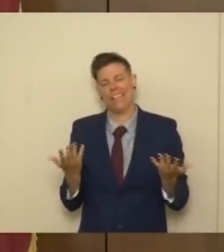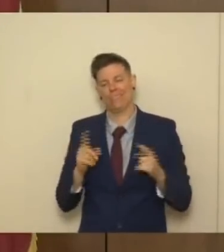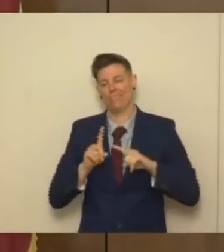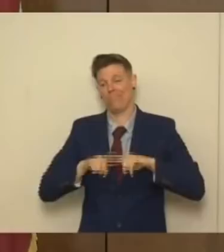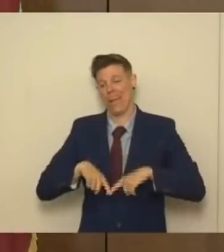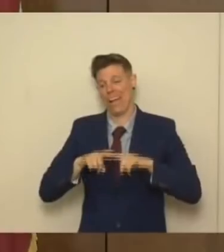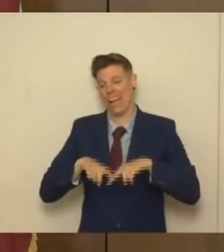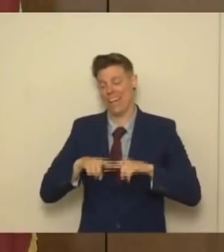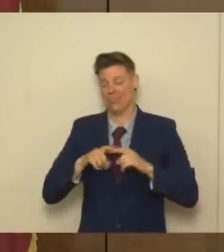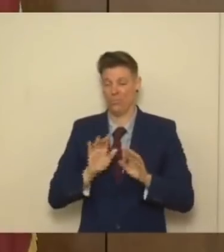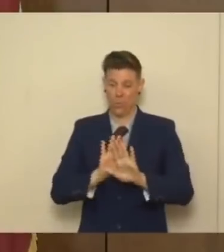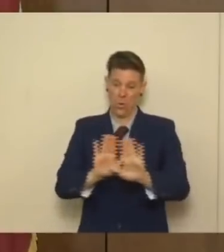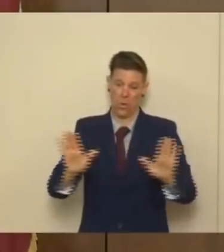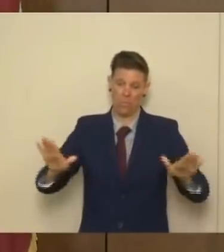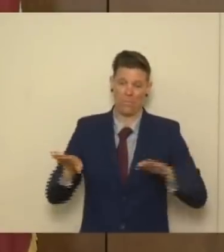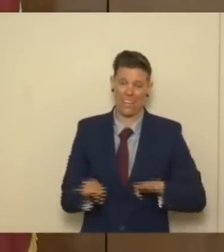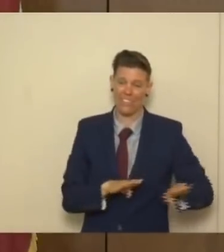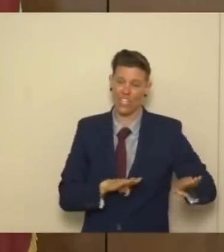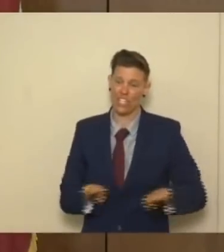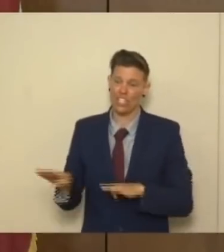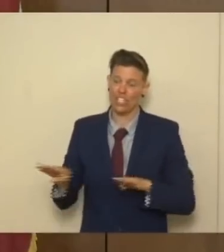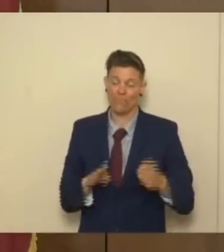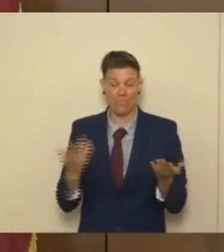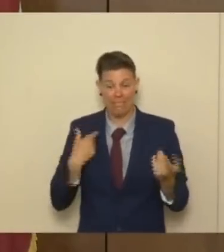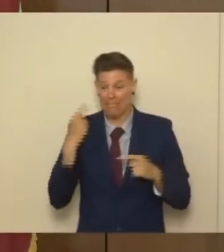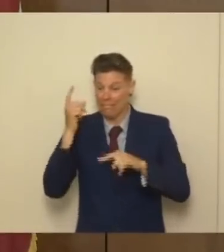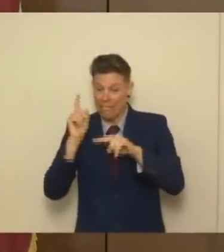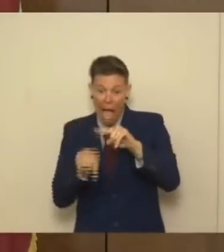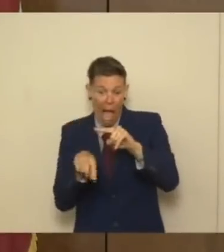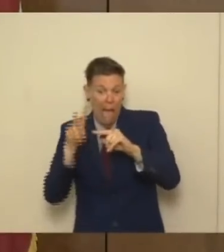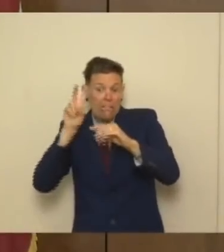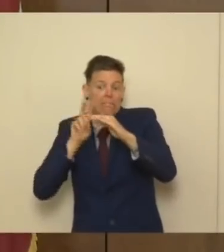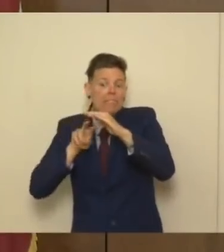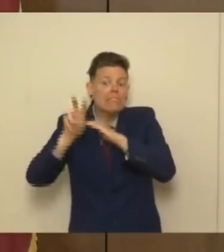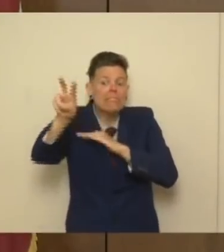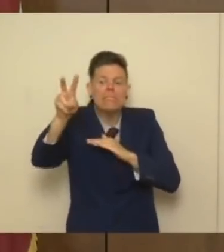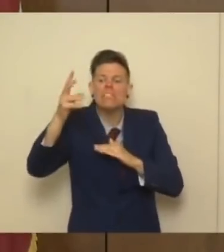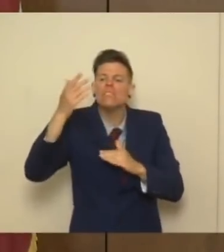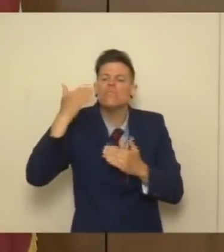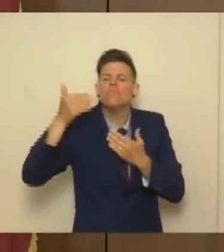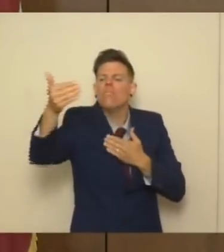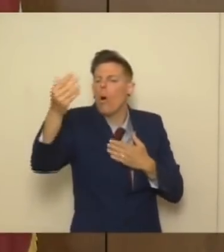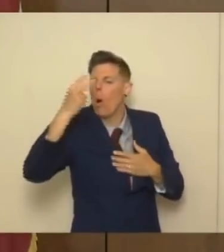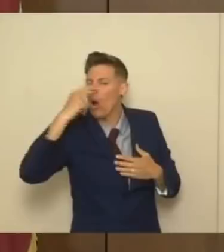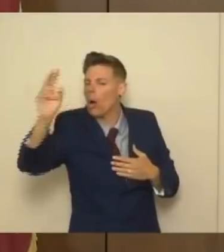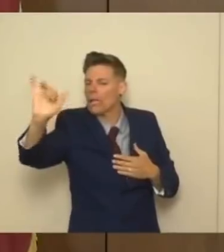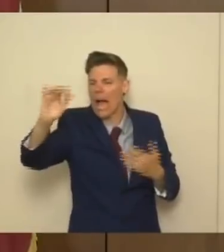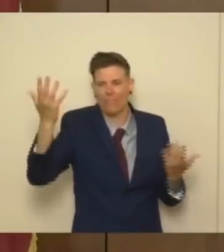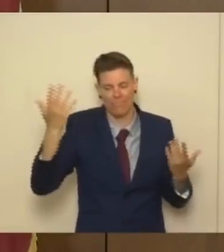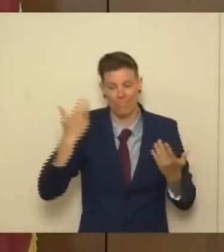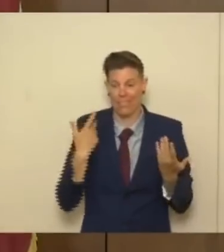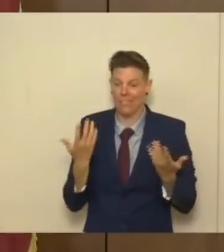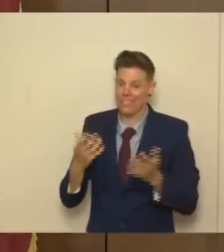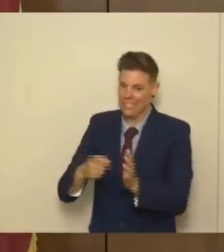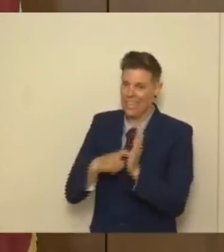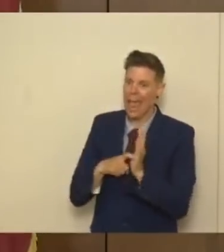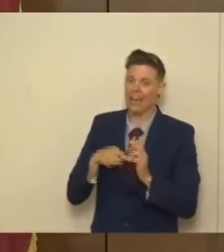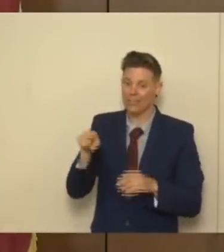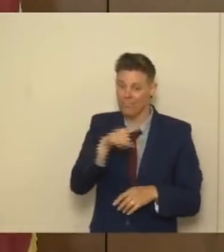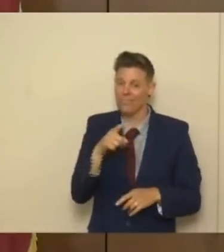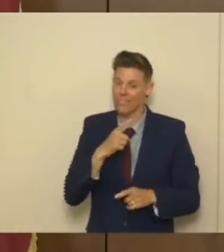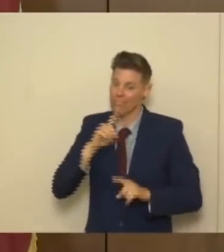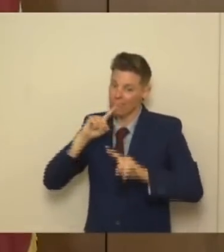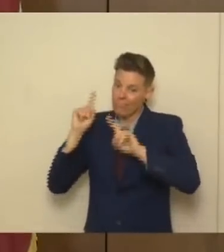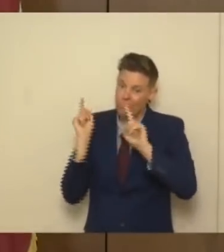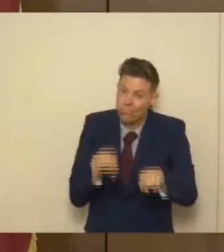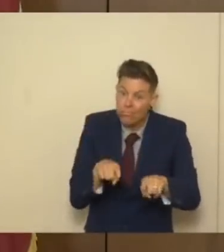it, I can mandate it, I can tell you that I will keep pushing, including enforcement activities. And I want people to know what those would look like. I don't want to